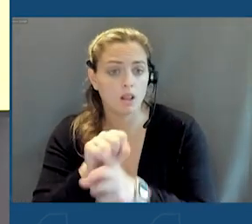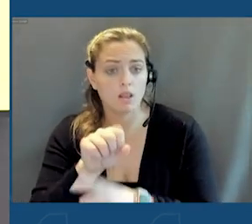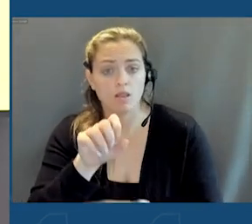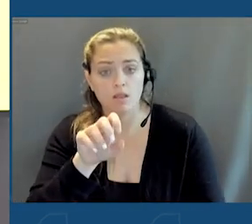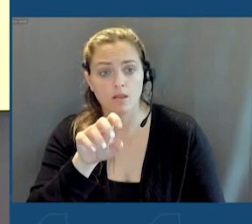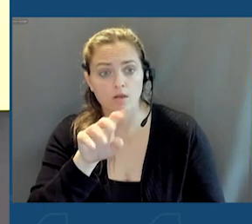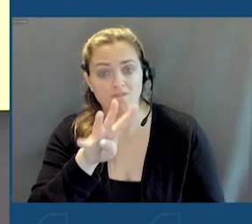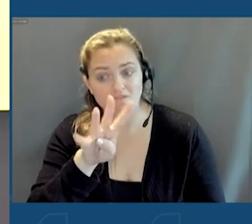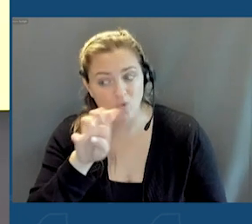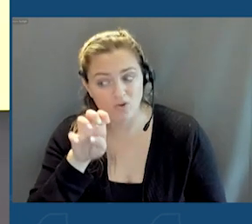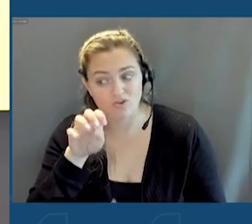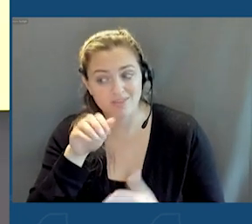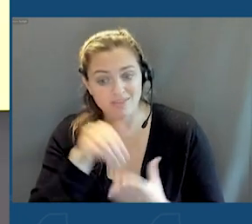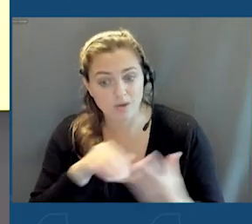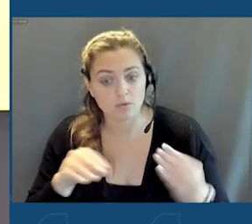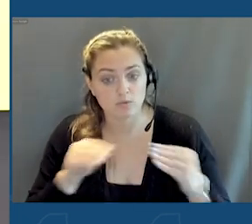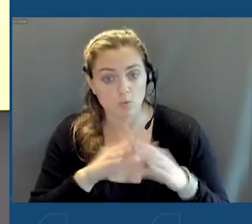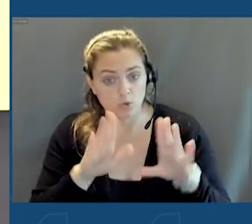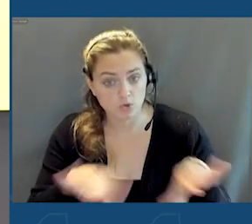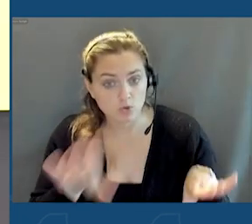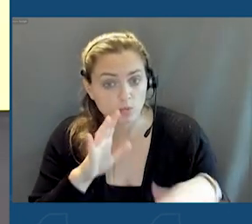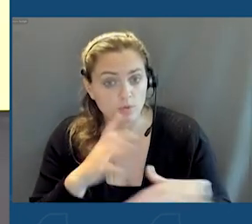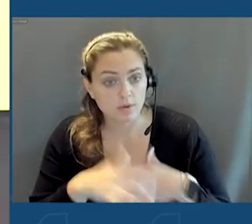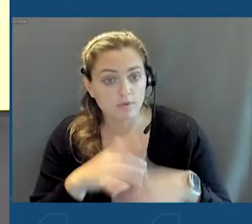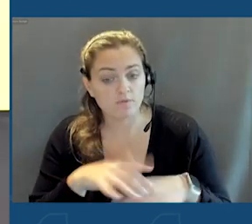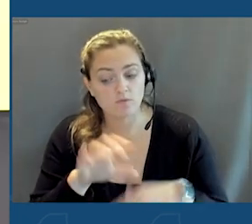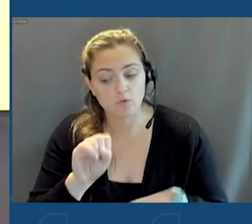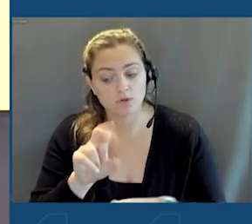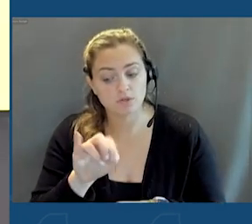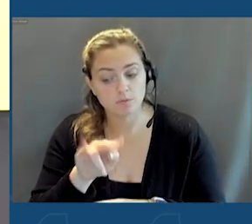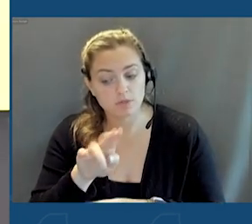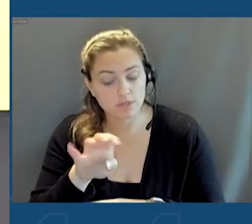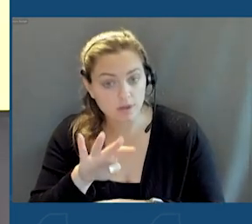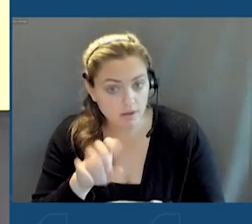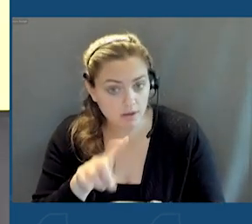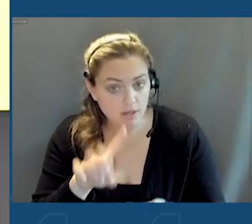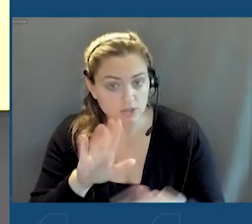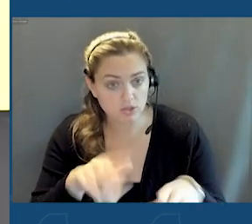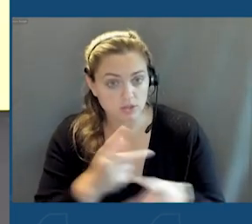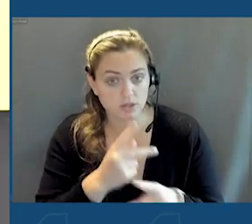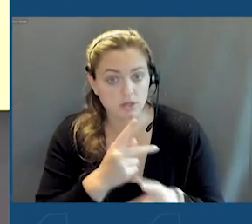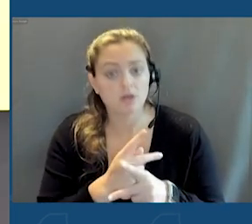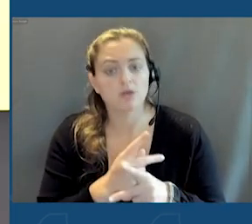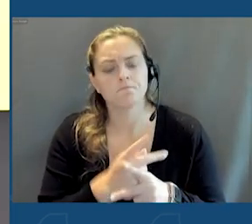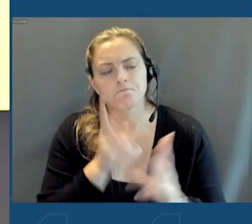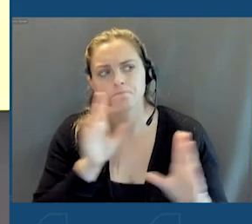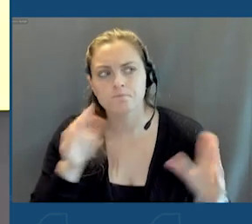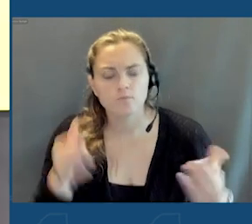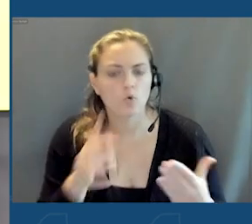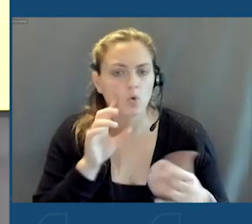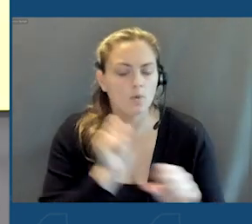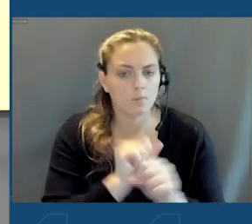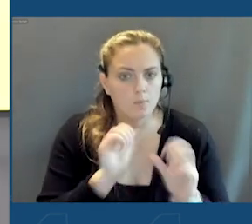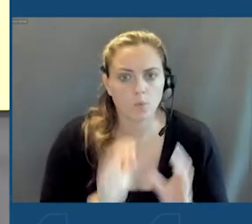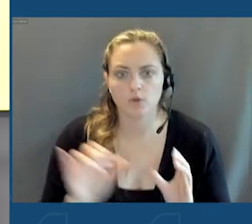400,000 more children that'll be eligible for subsidized child care. So we're also focusing on our employers. We